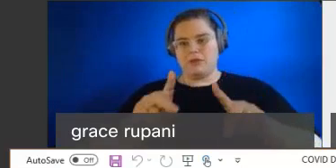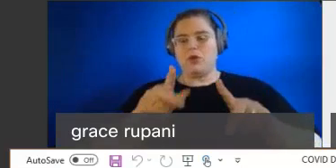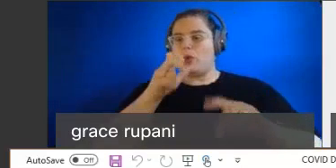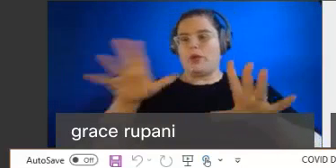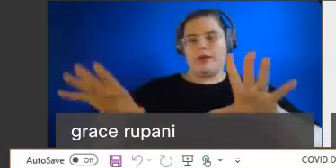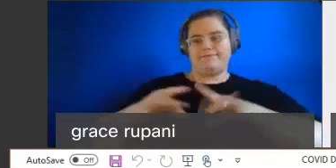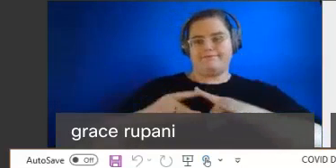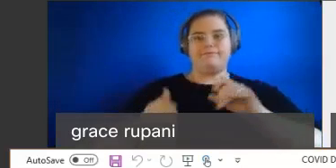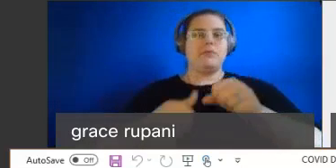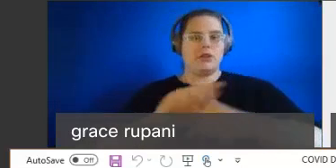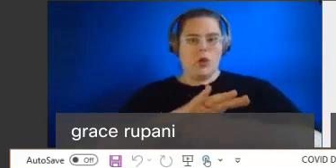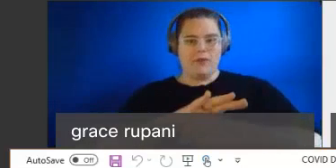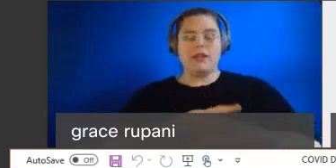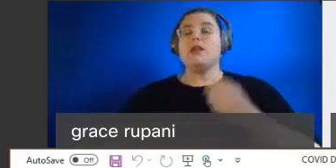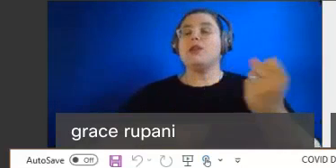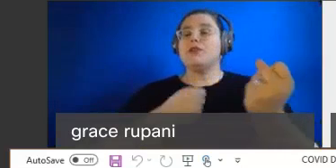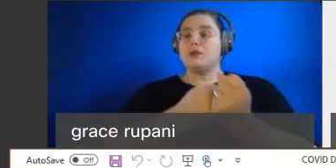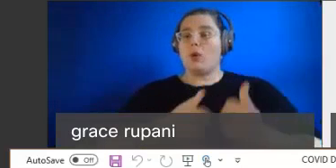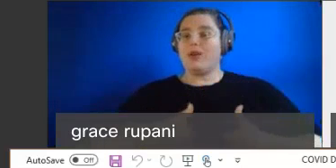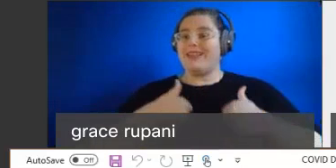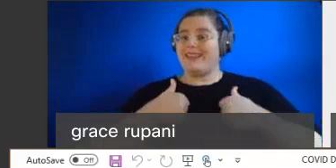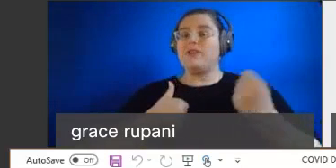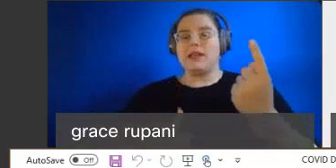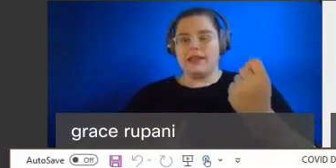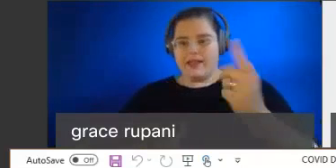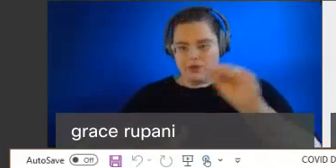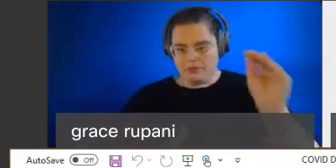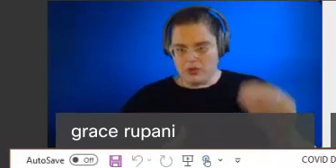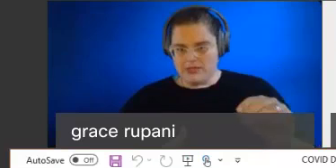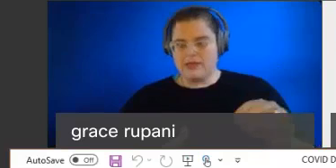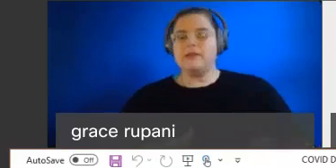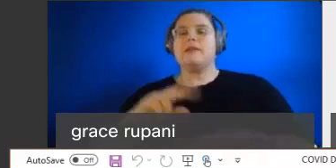was 11, 4 in natural home and residential habilitation.